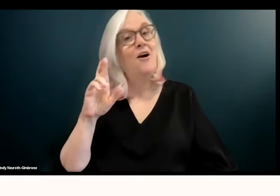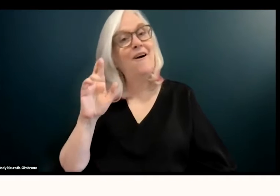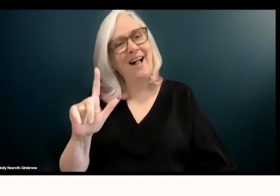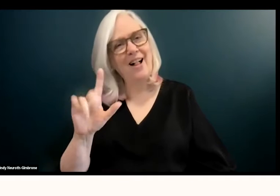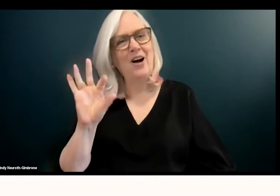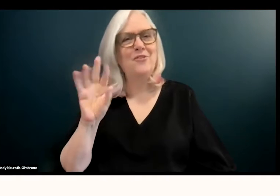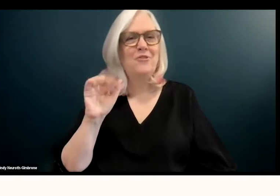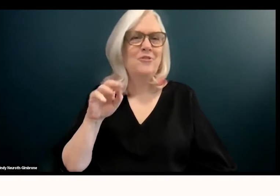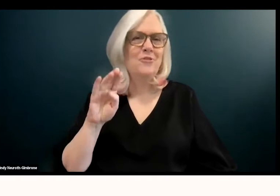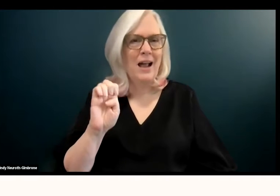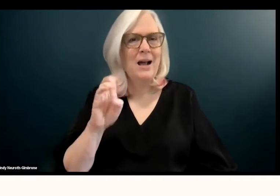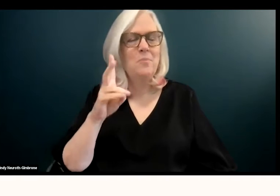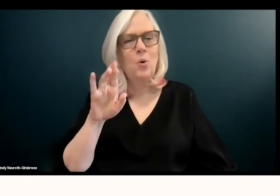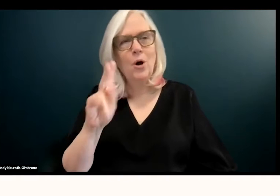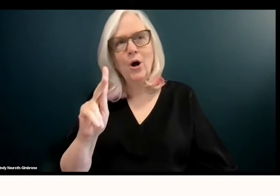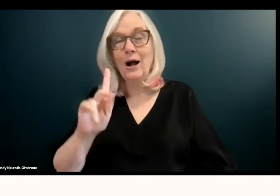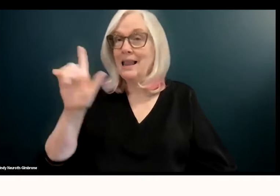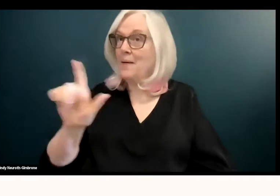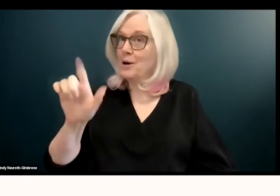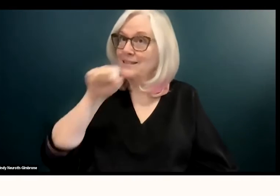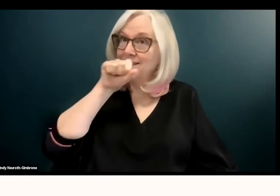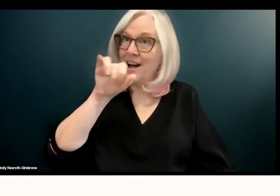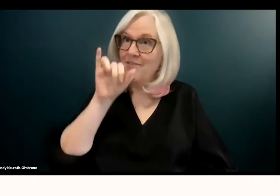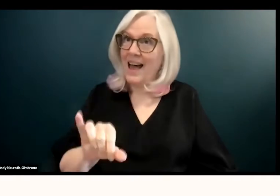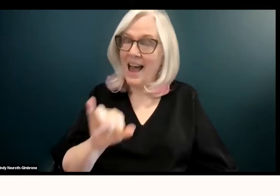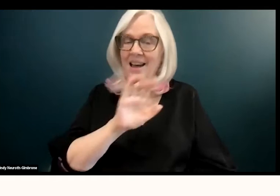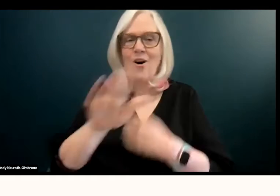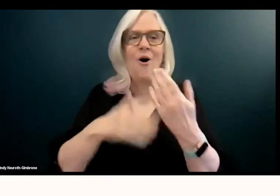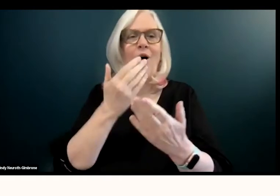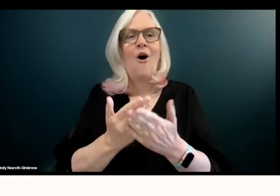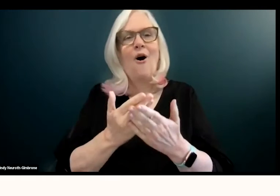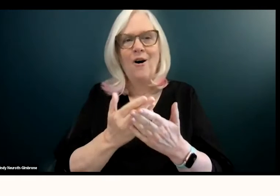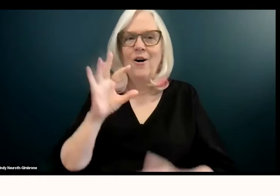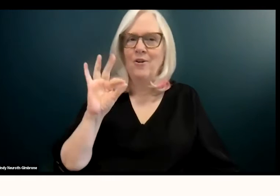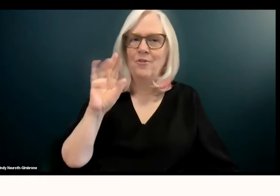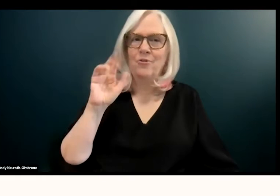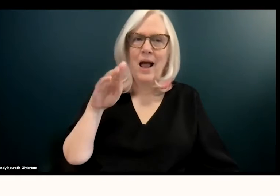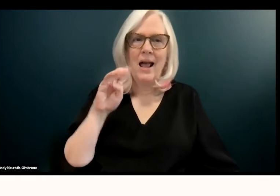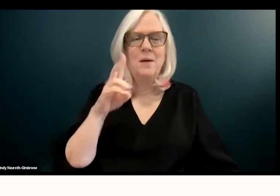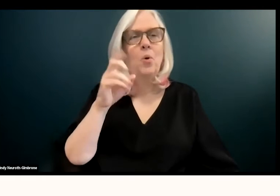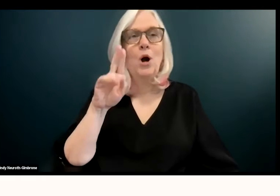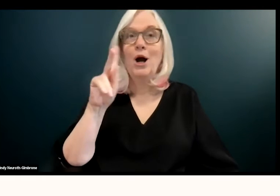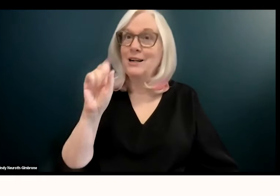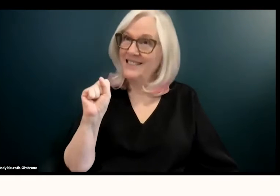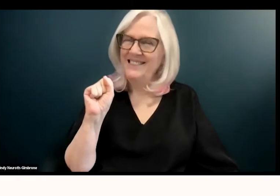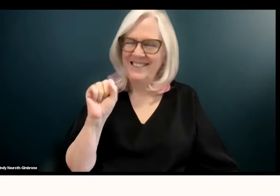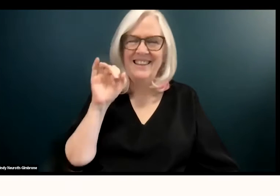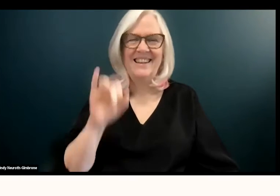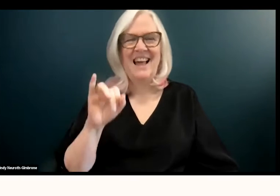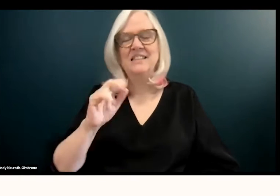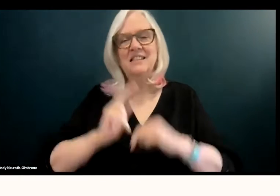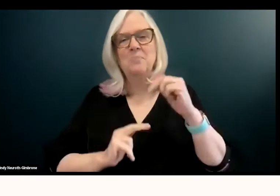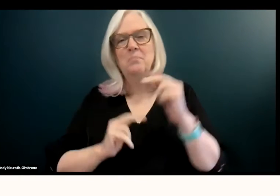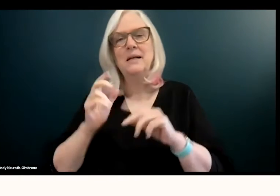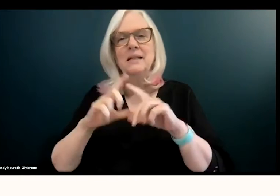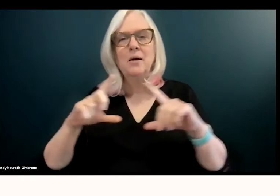another framework. Yeah, woo! But all jokes aside, this is the building block of information literacy instruction.